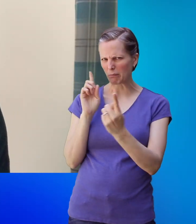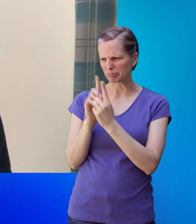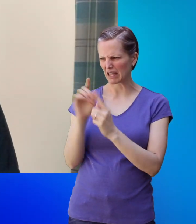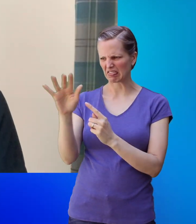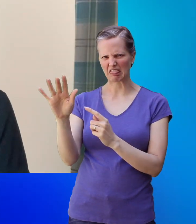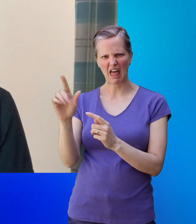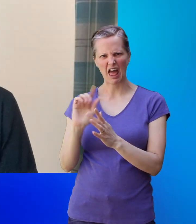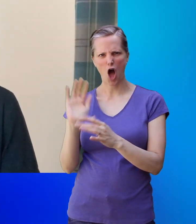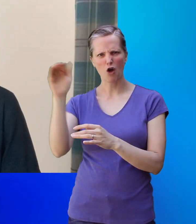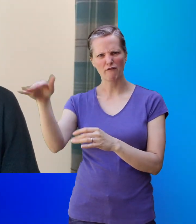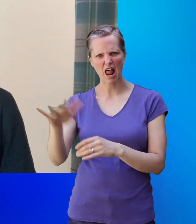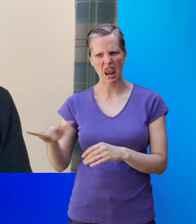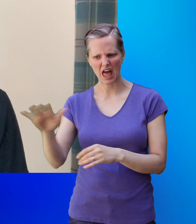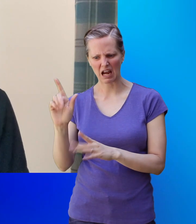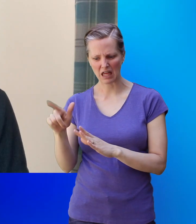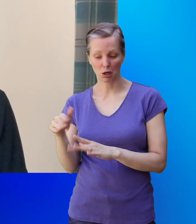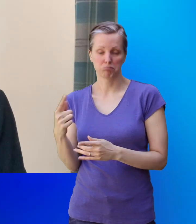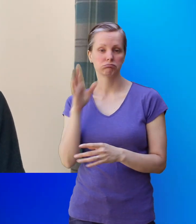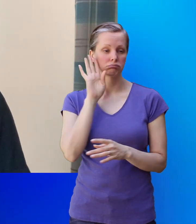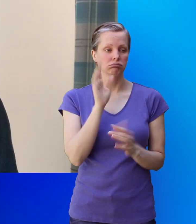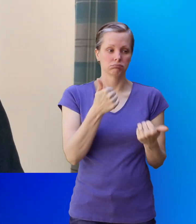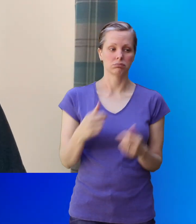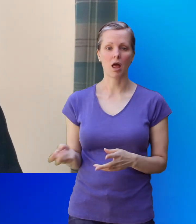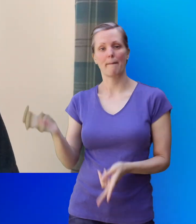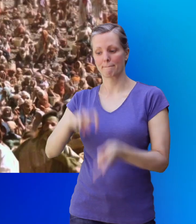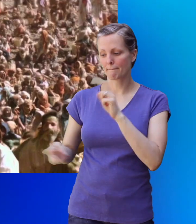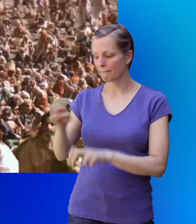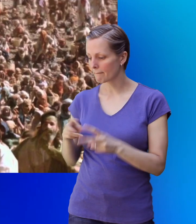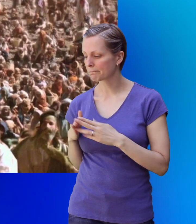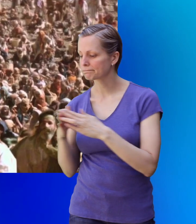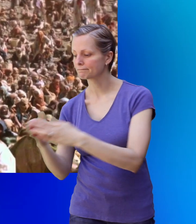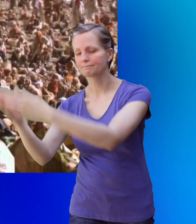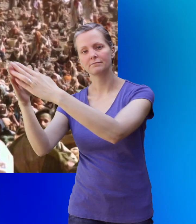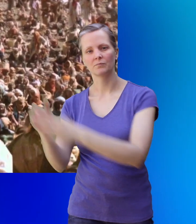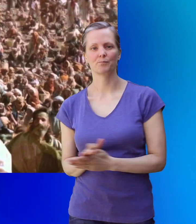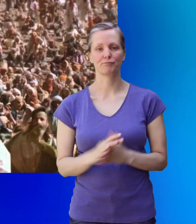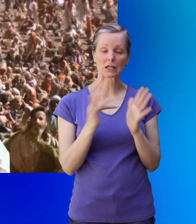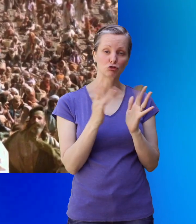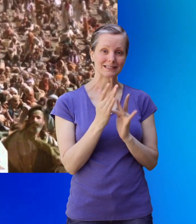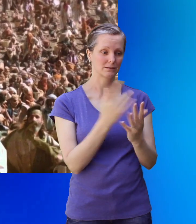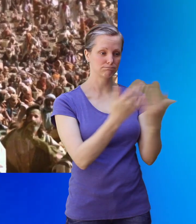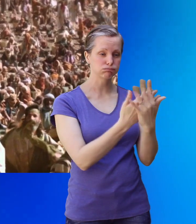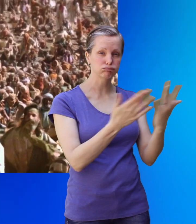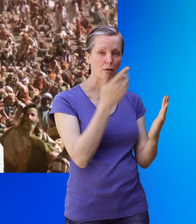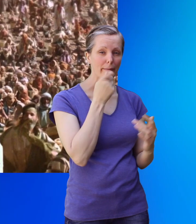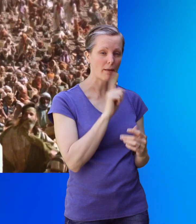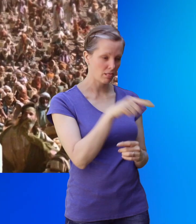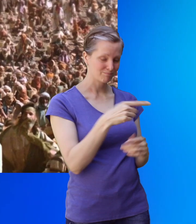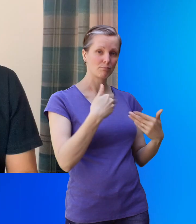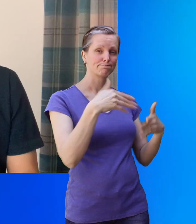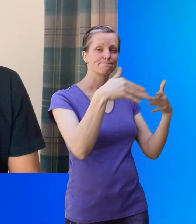later on. They just listened and followed to what Jesus said. Meanwhile, Jesus sent the crowds home,